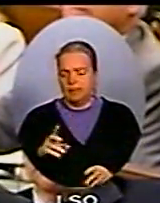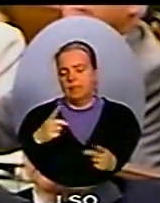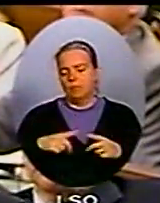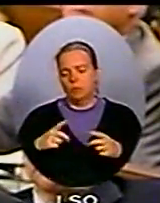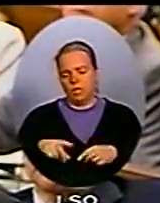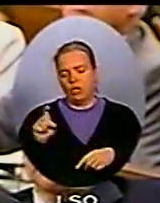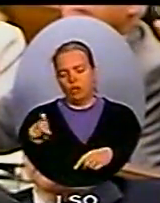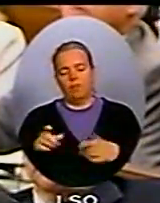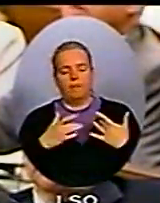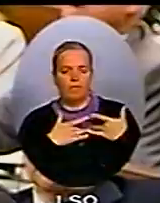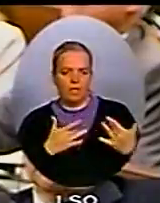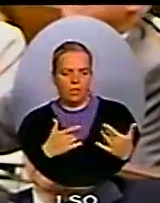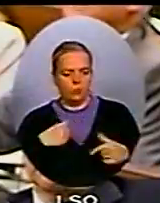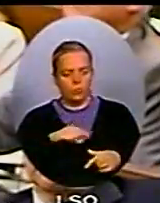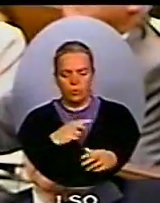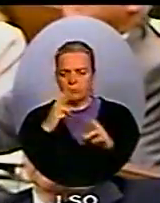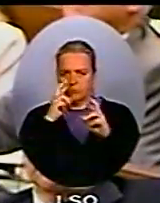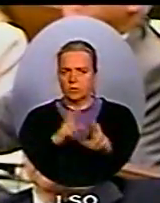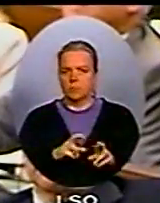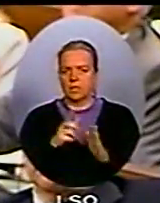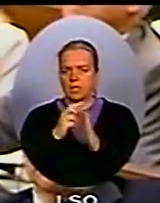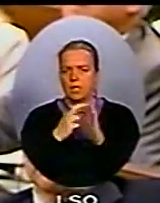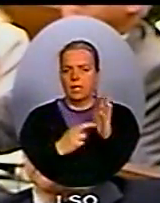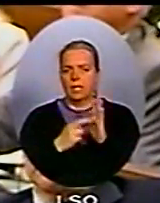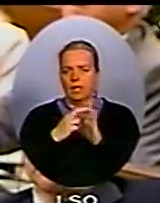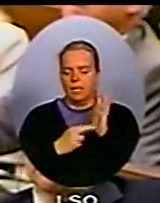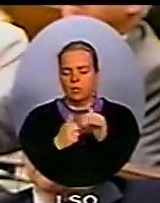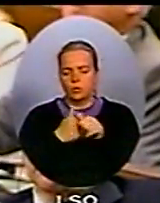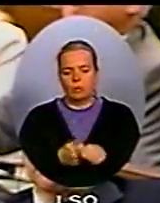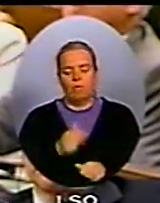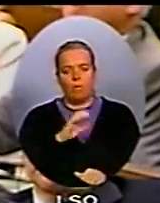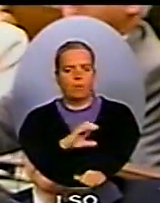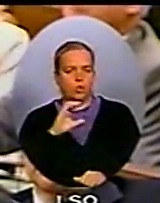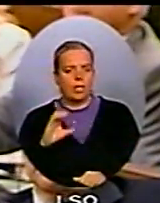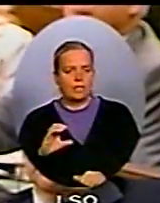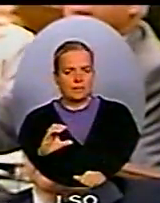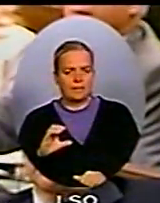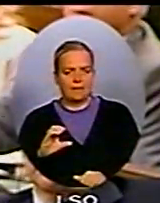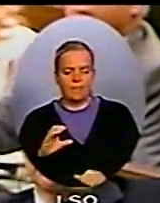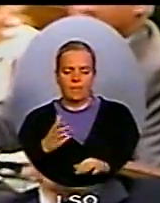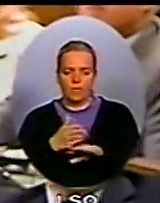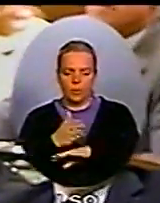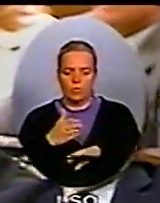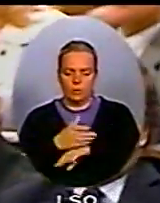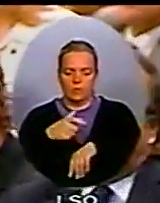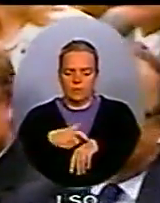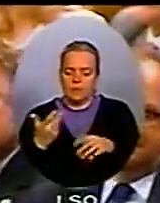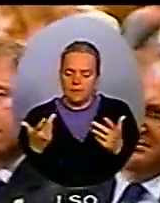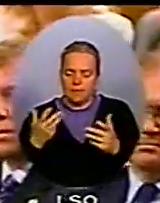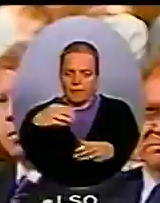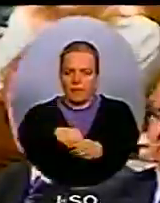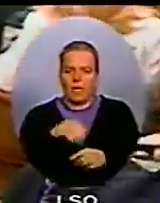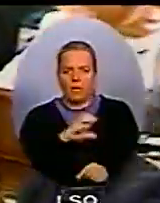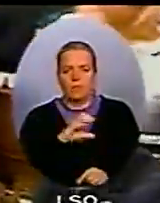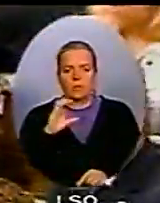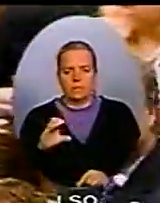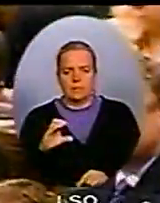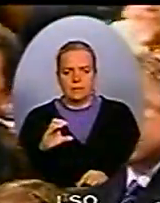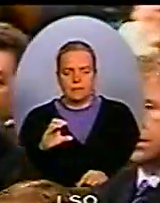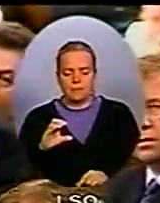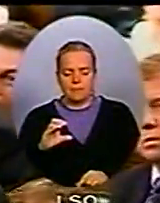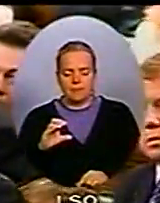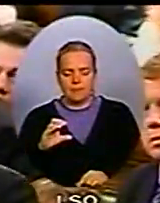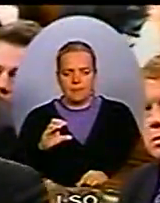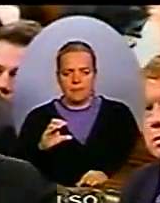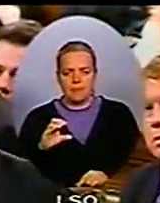we apply those collective agreements, including overtime, Mr. Speaker. And in this case, our ministers are working long hours for the economy, long